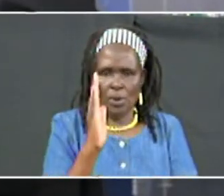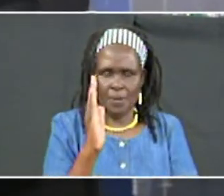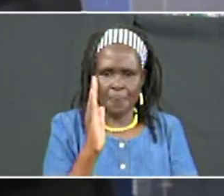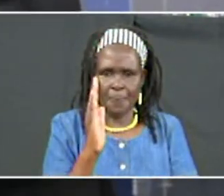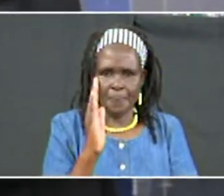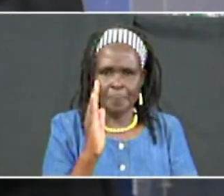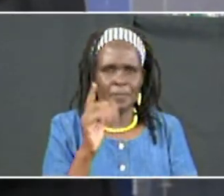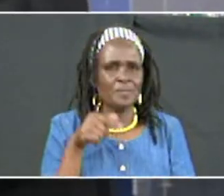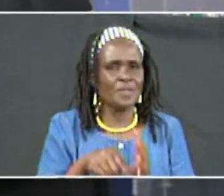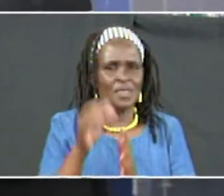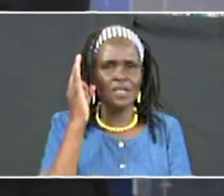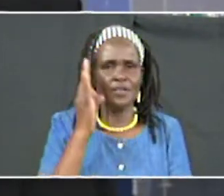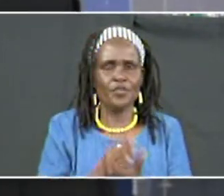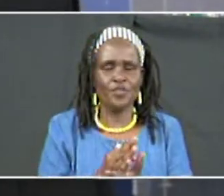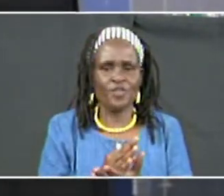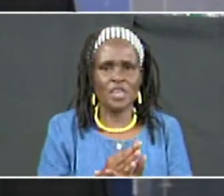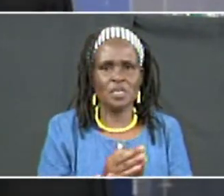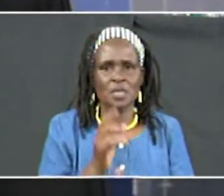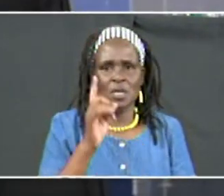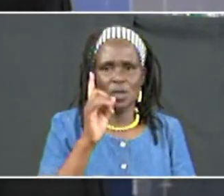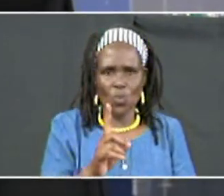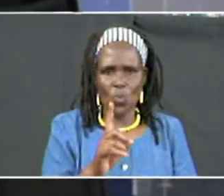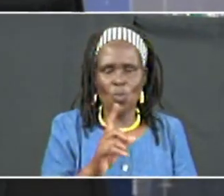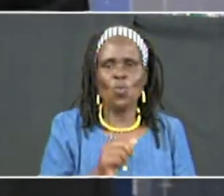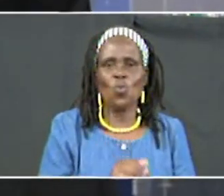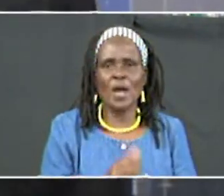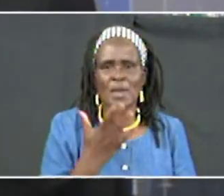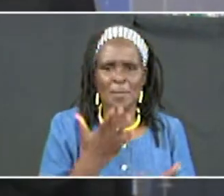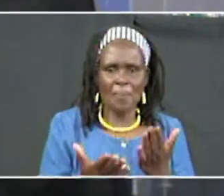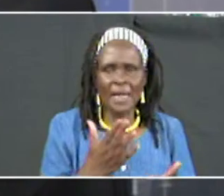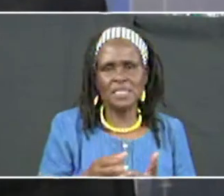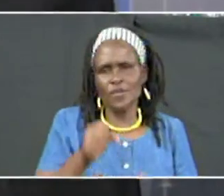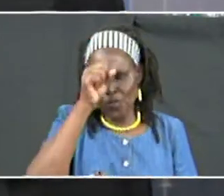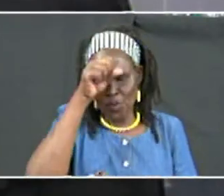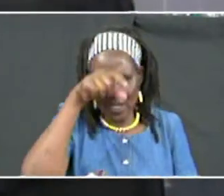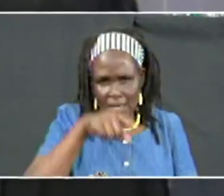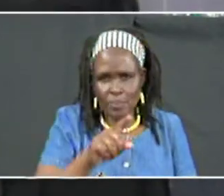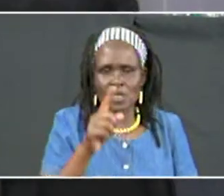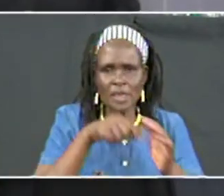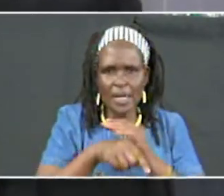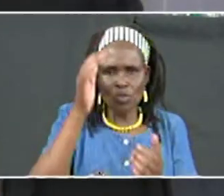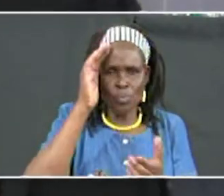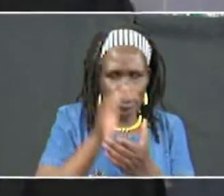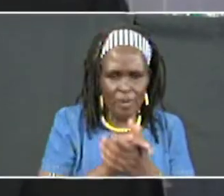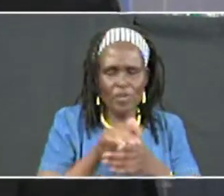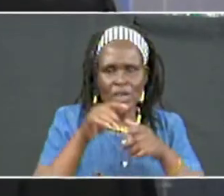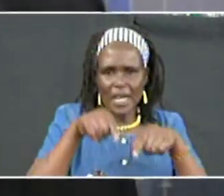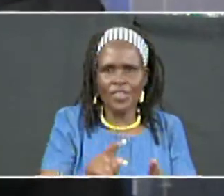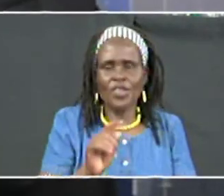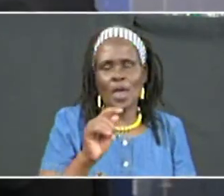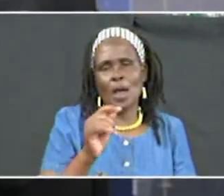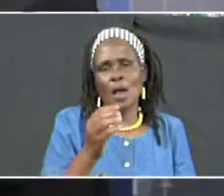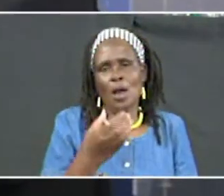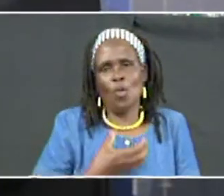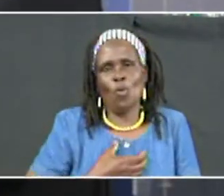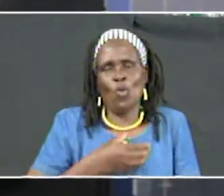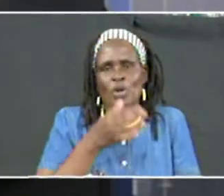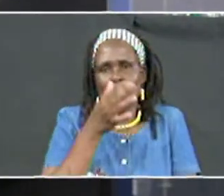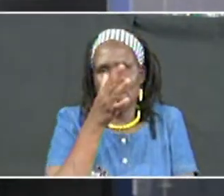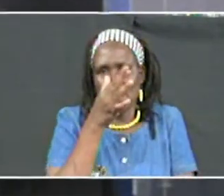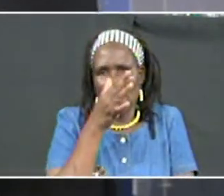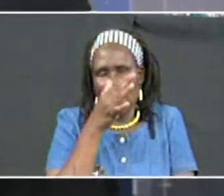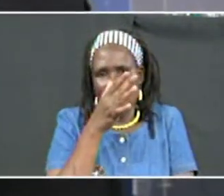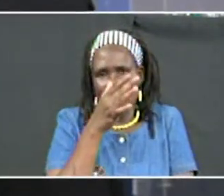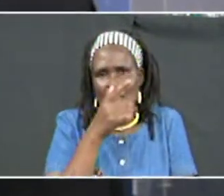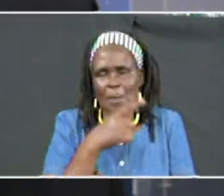In fact, one might even fool themselves into believing their own lie. But the